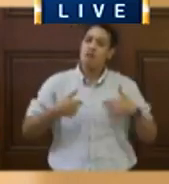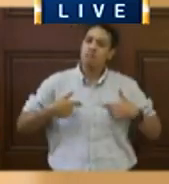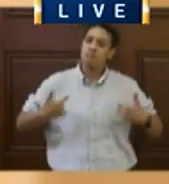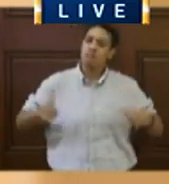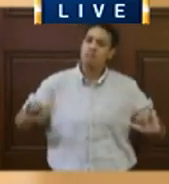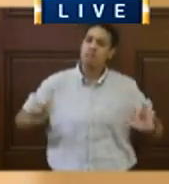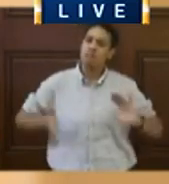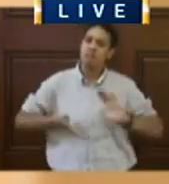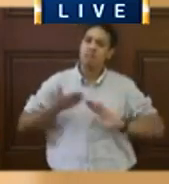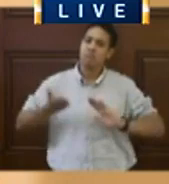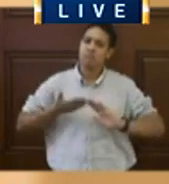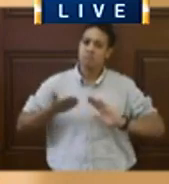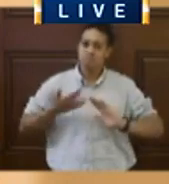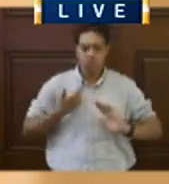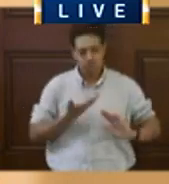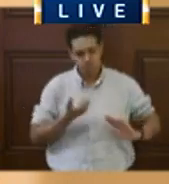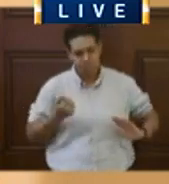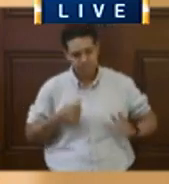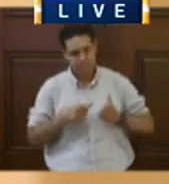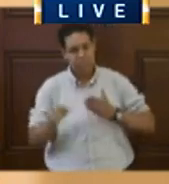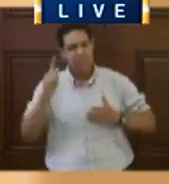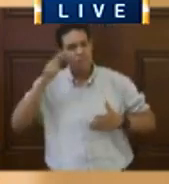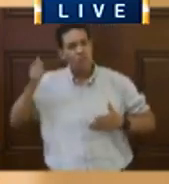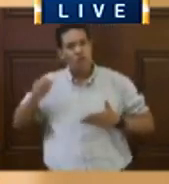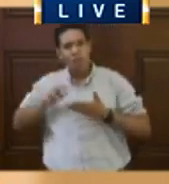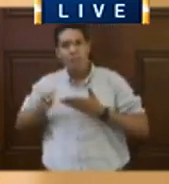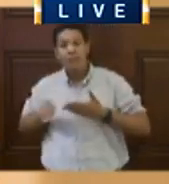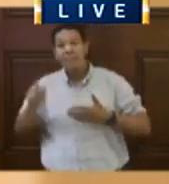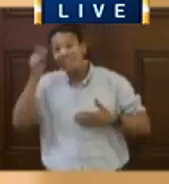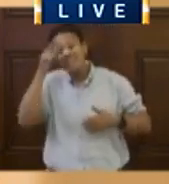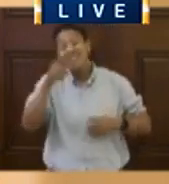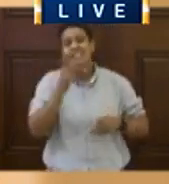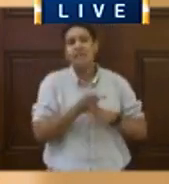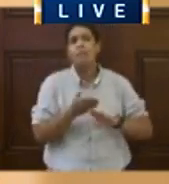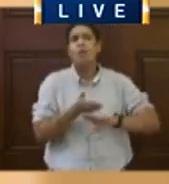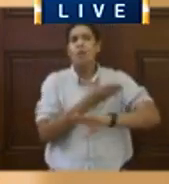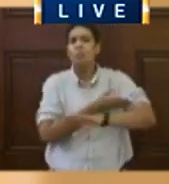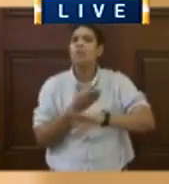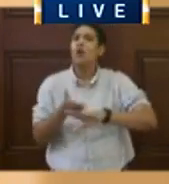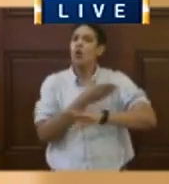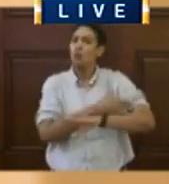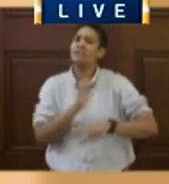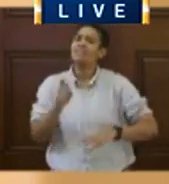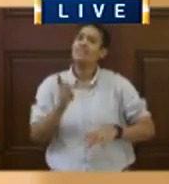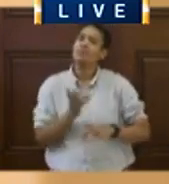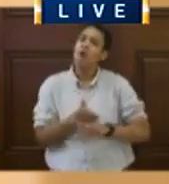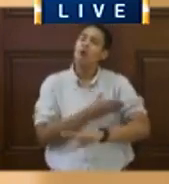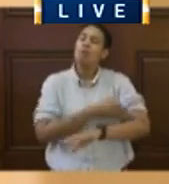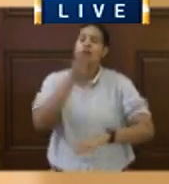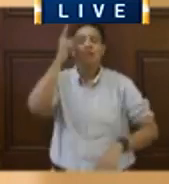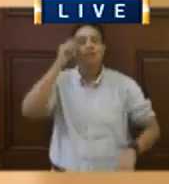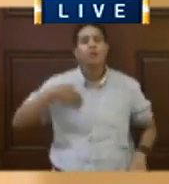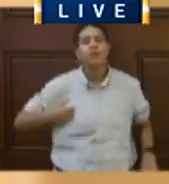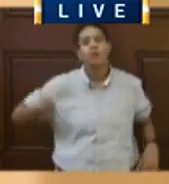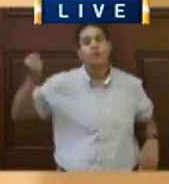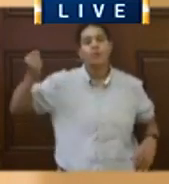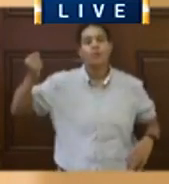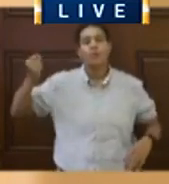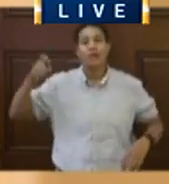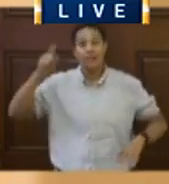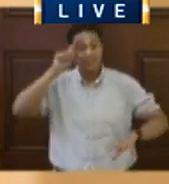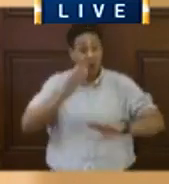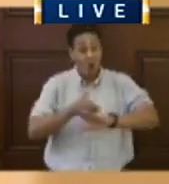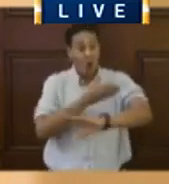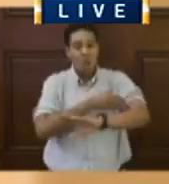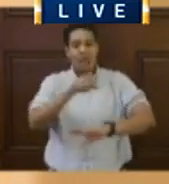ought to receive that payment. Normally those have to be updated on a regular basis. We'll suspend the need for it to be updated in April for the